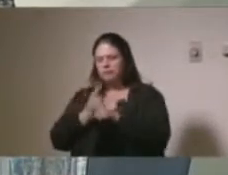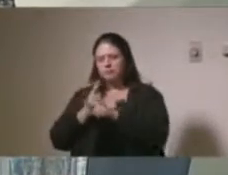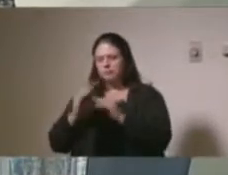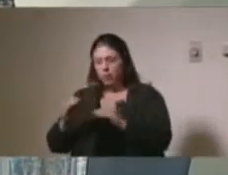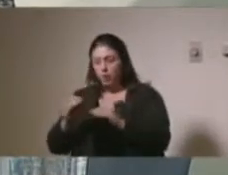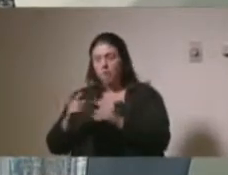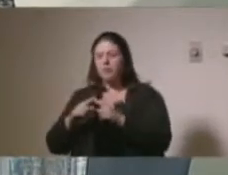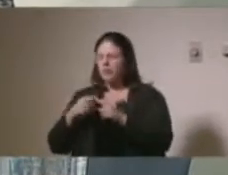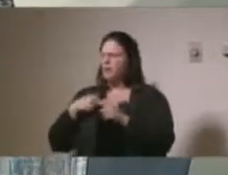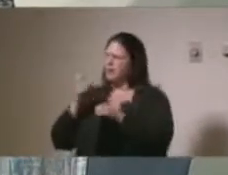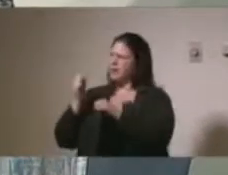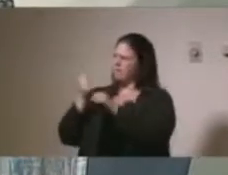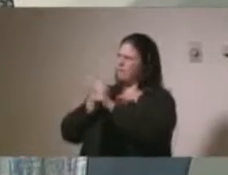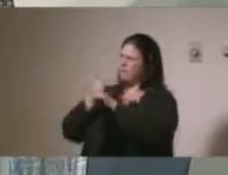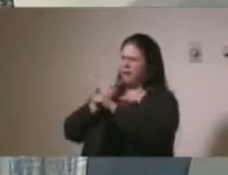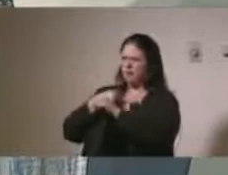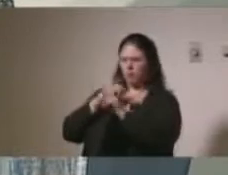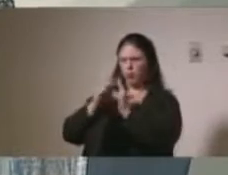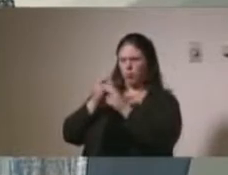adequate training. So